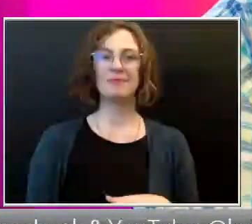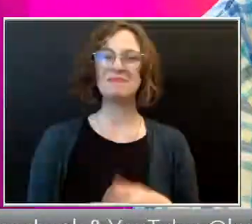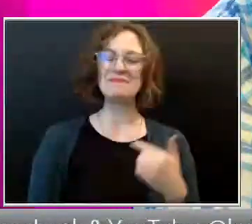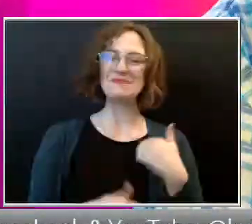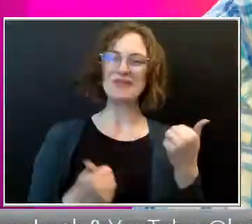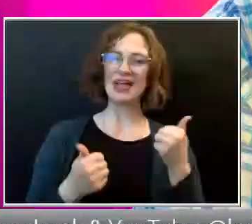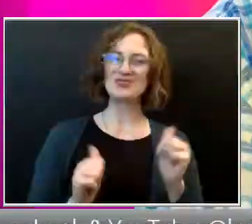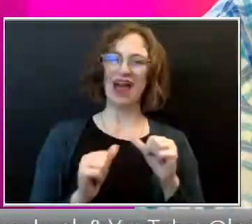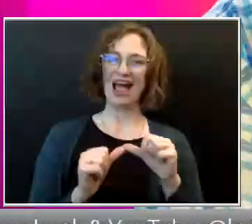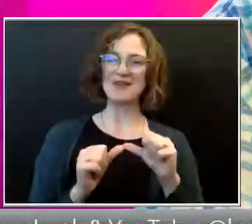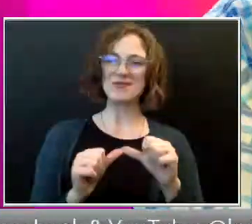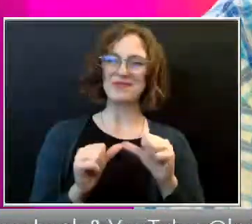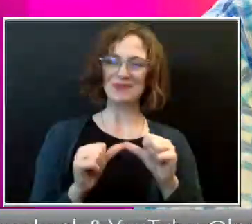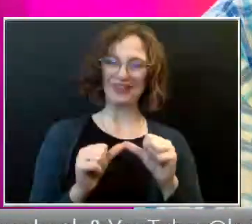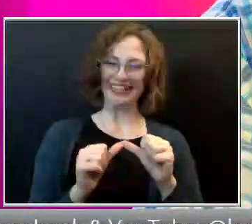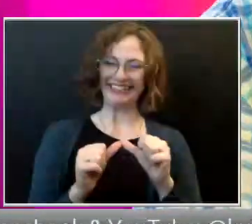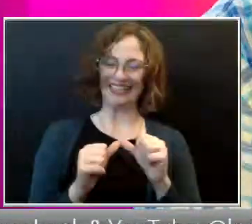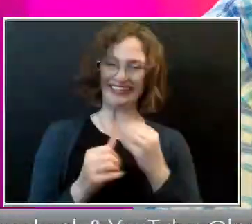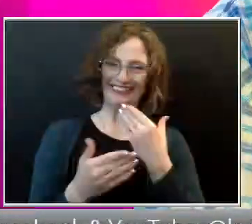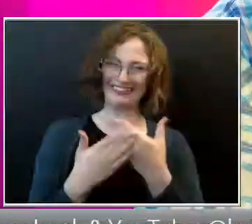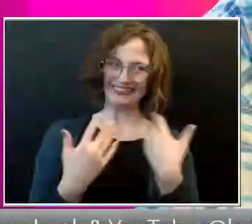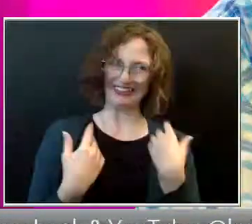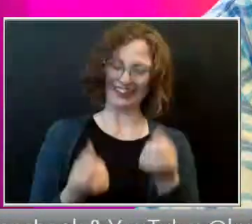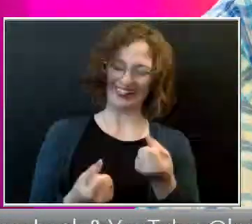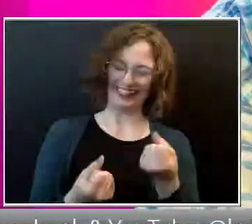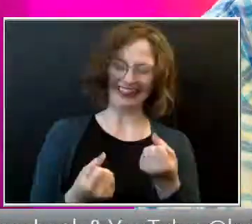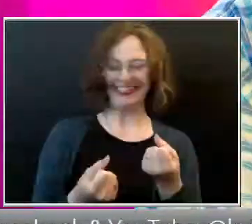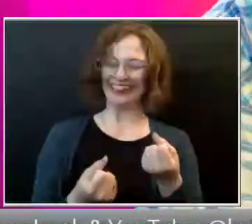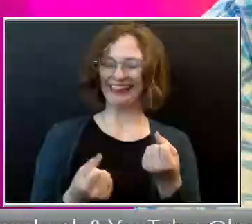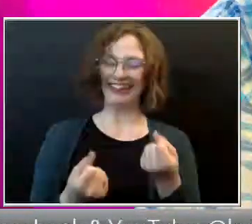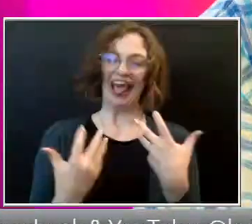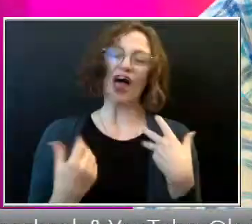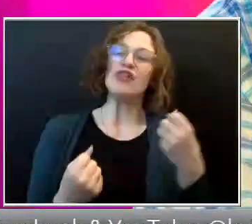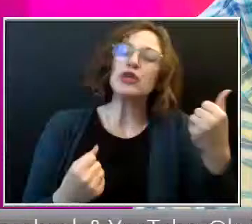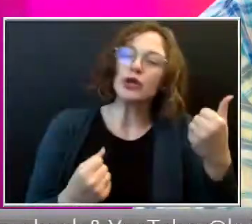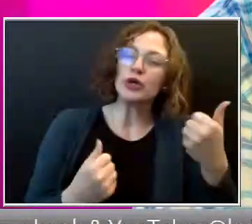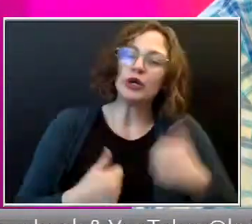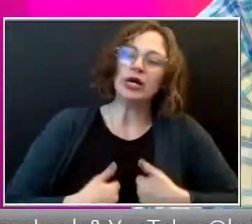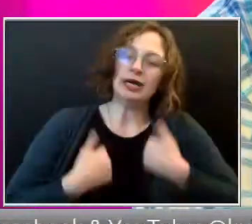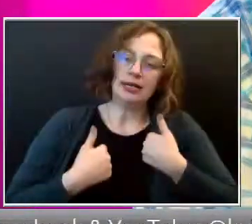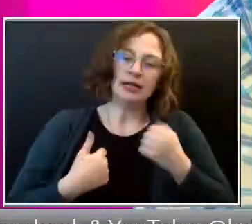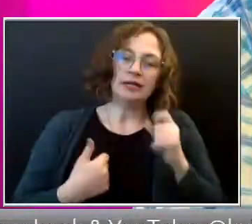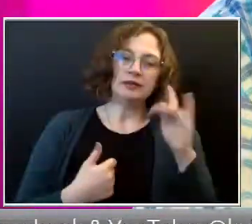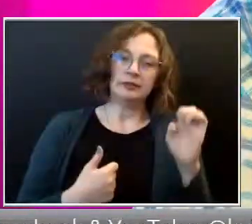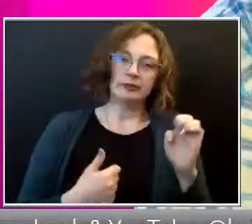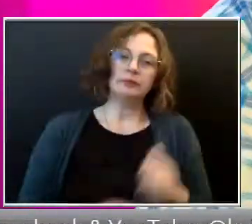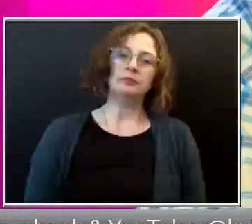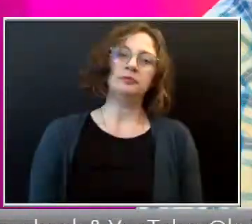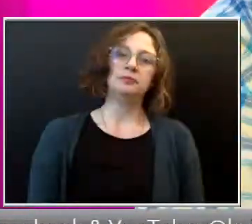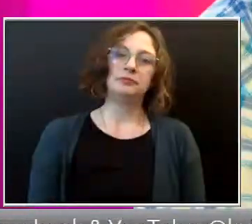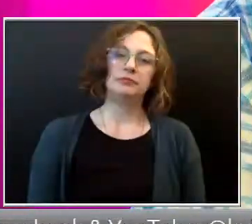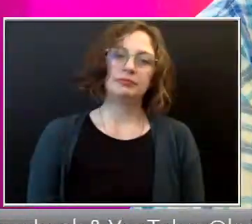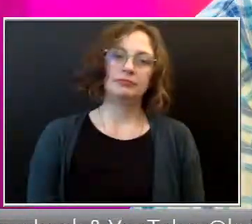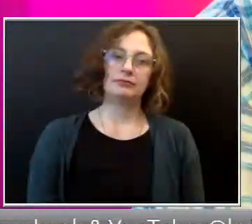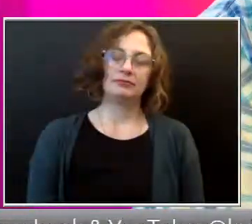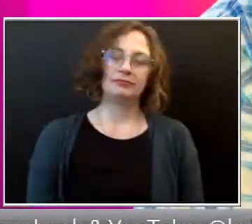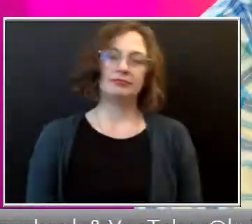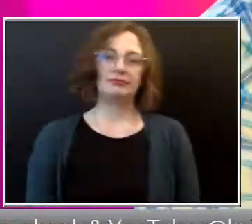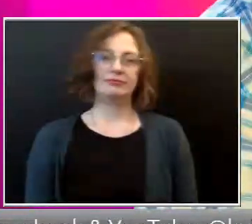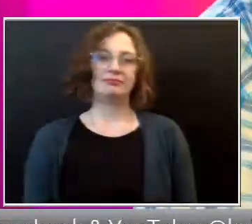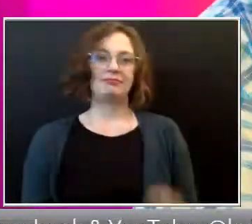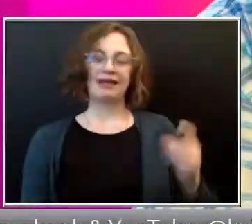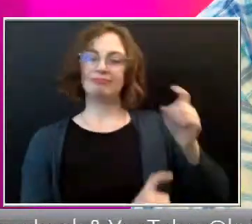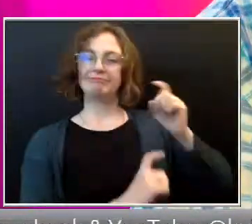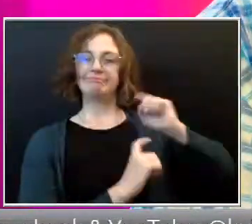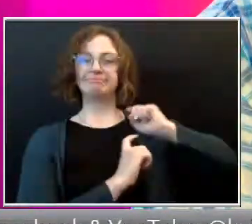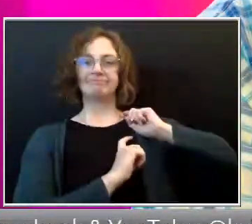as well as I can with a healthier lifestyle at this point. Having been given a gift of extra time twice now, you